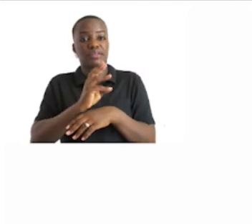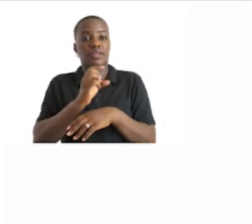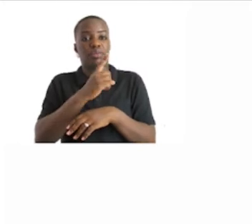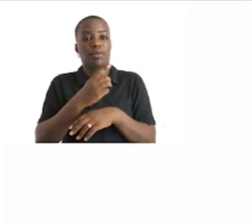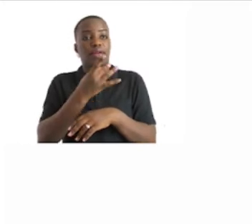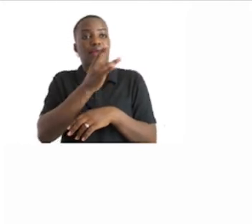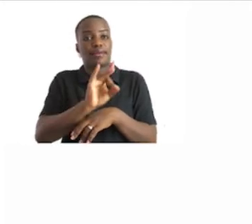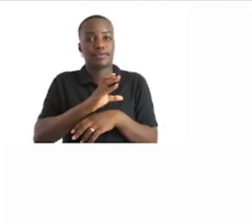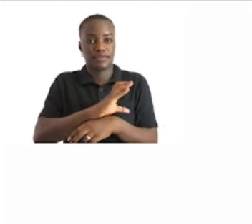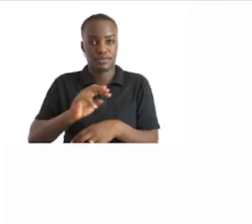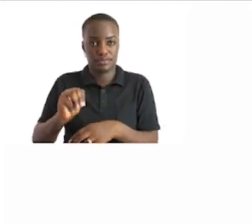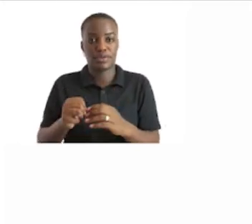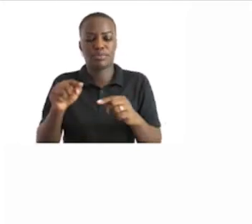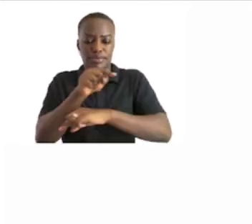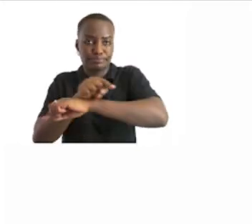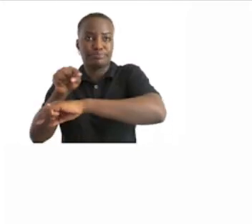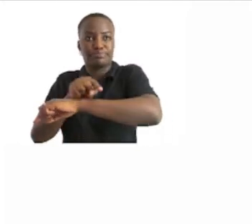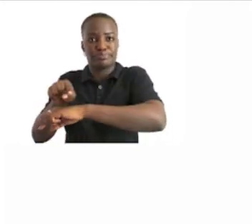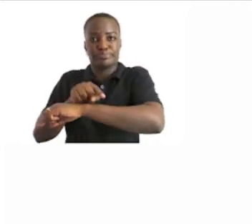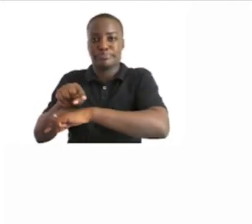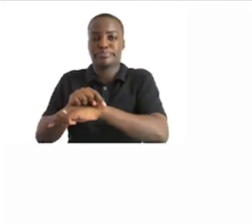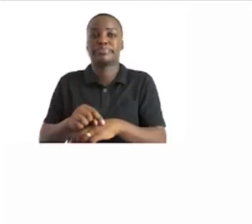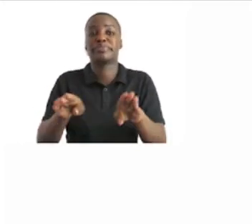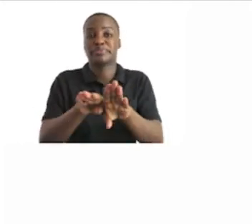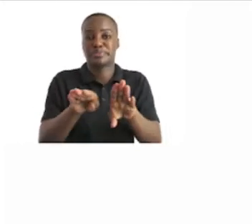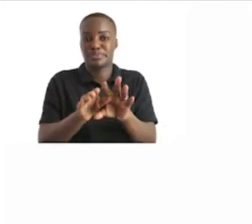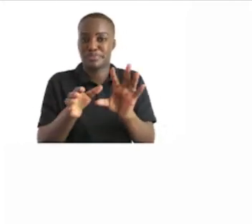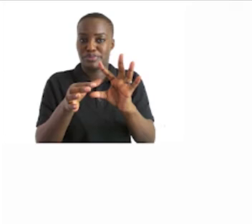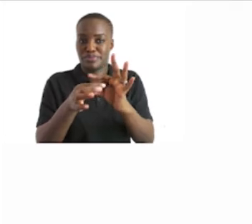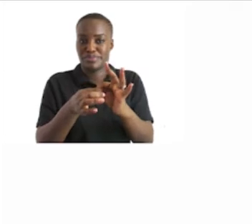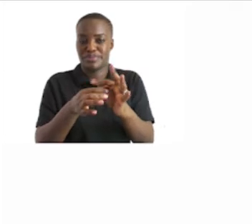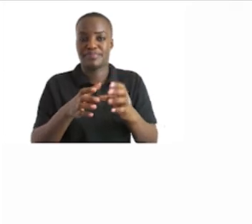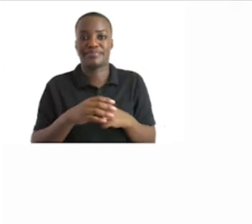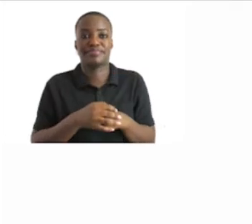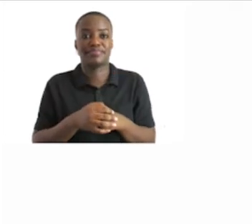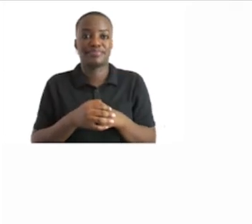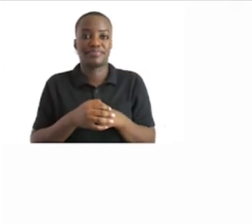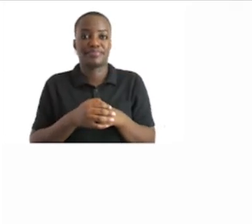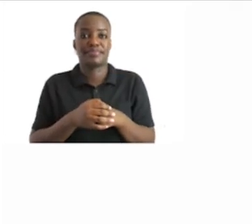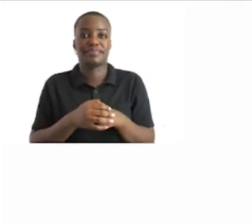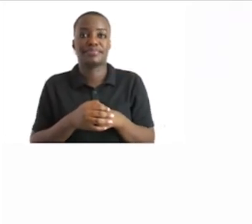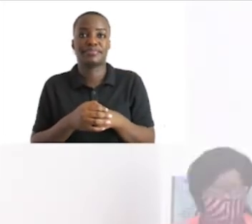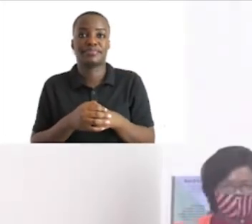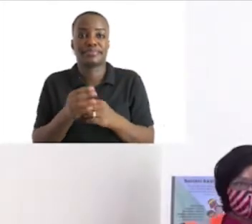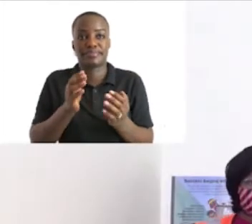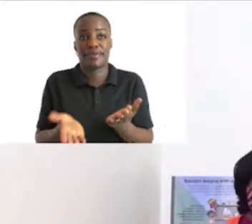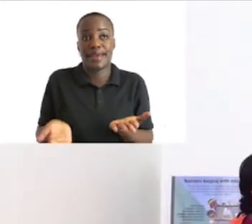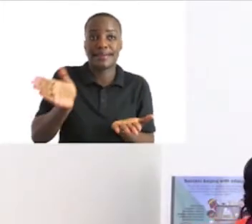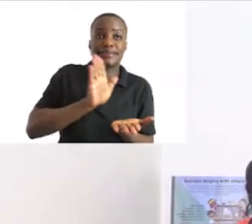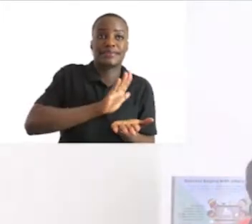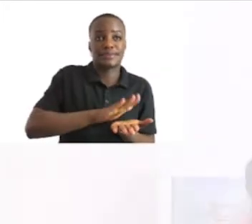centimeters. So I will leave you to do these ones at home. Let's turn to page